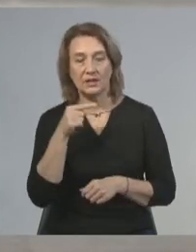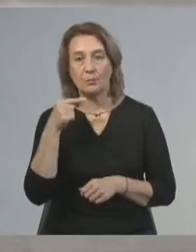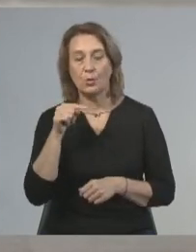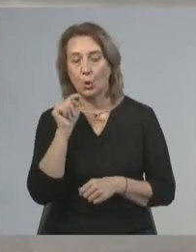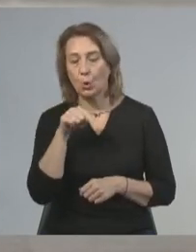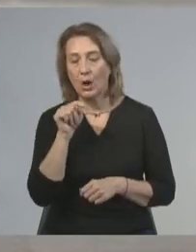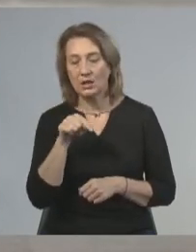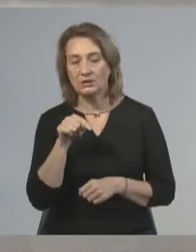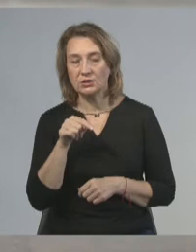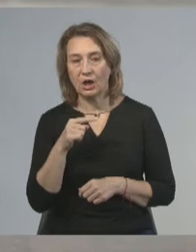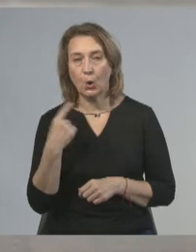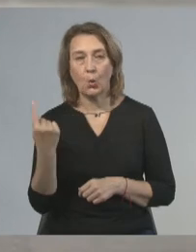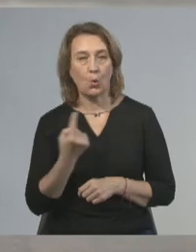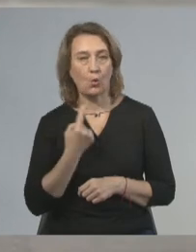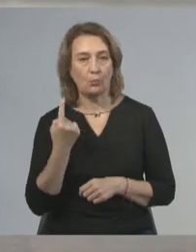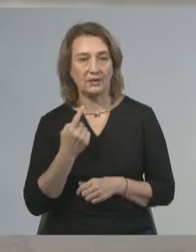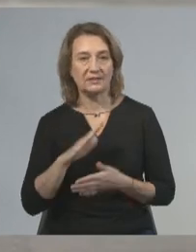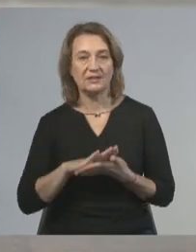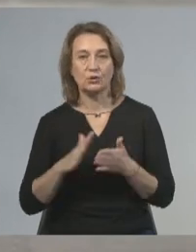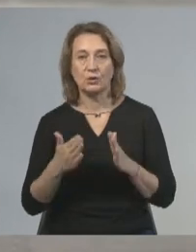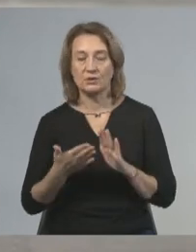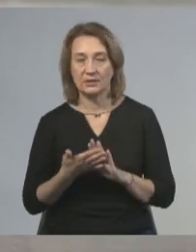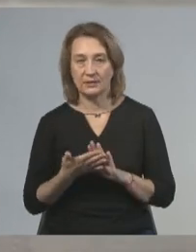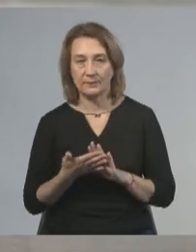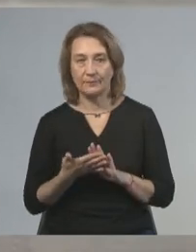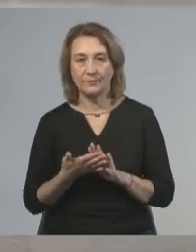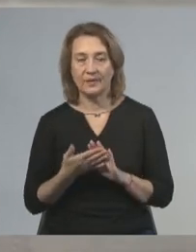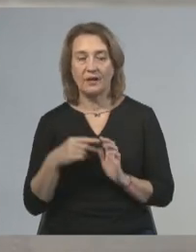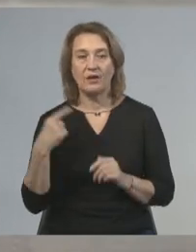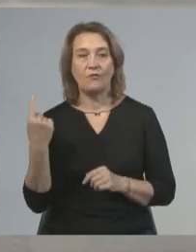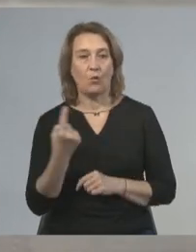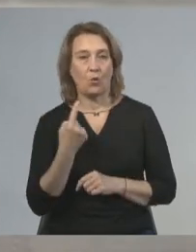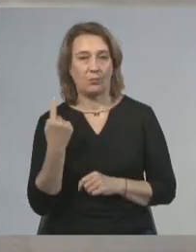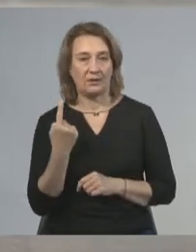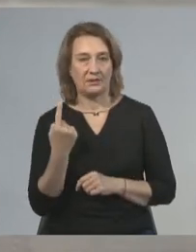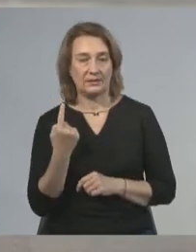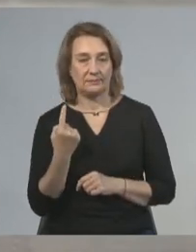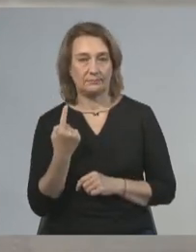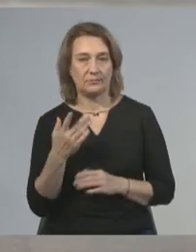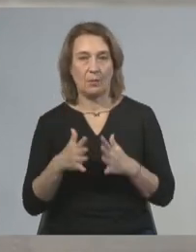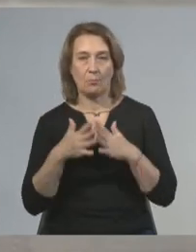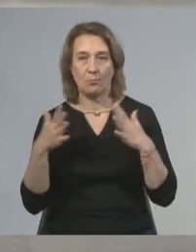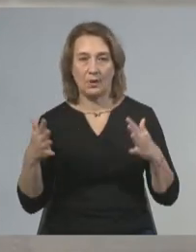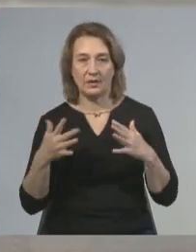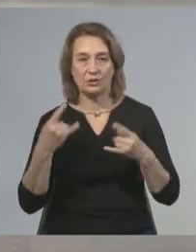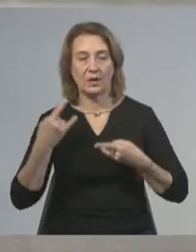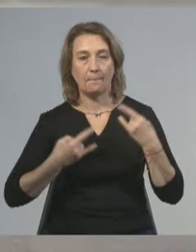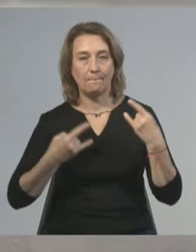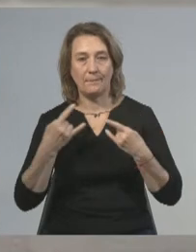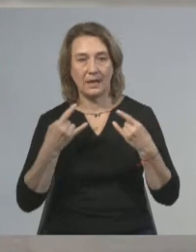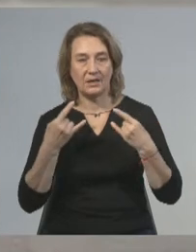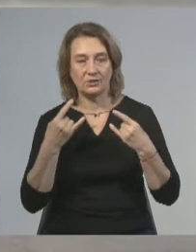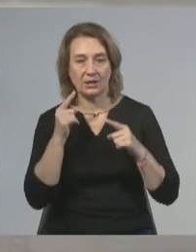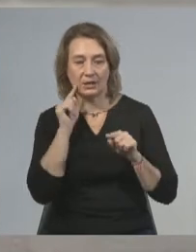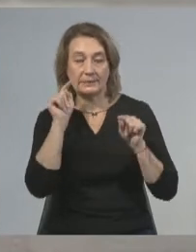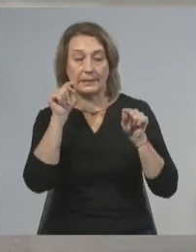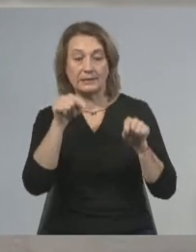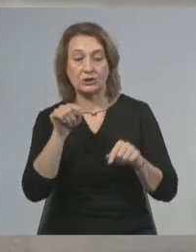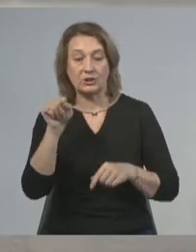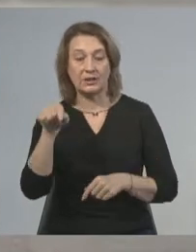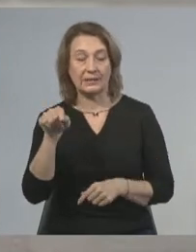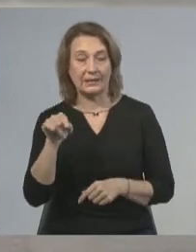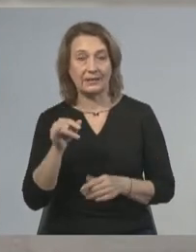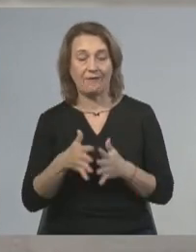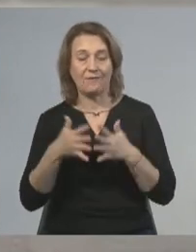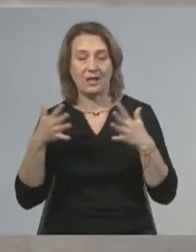as for the luhansk region luhansk oblast unfortunately the majority of the local media are focused in